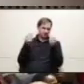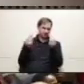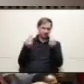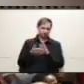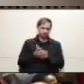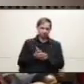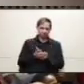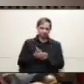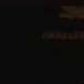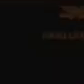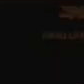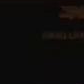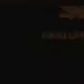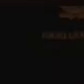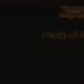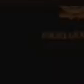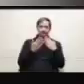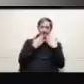Thank you.